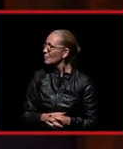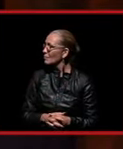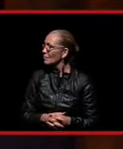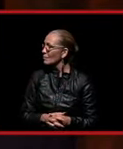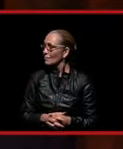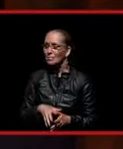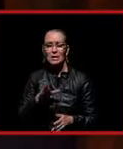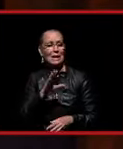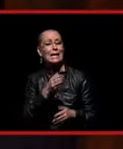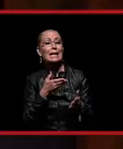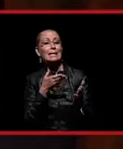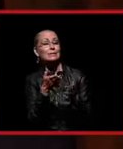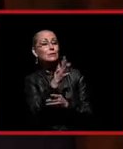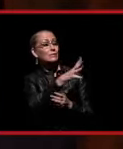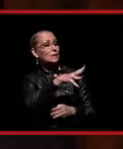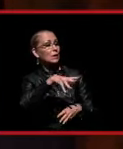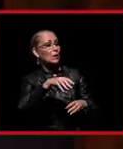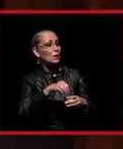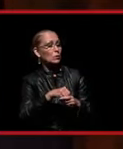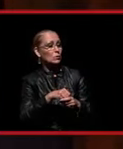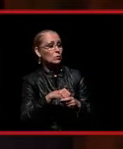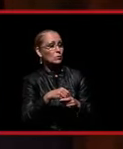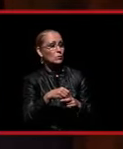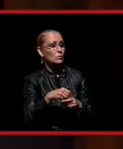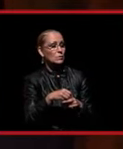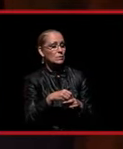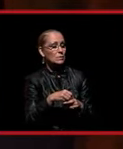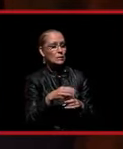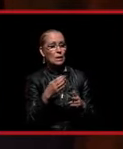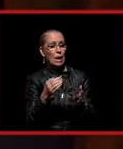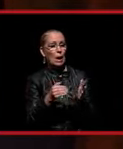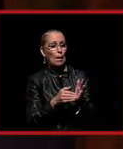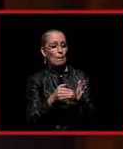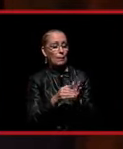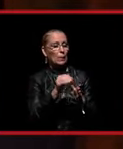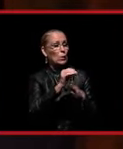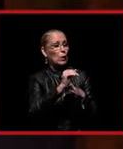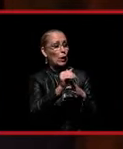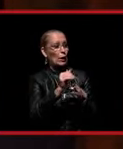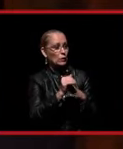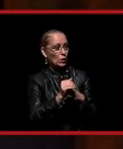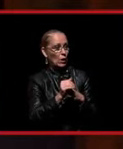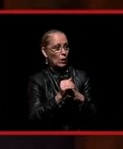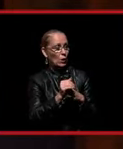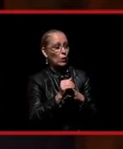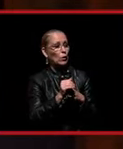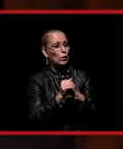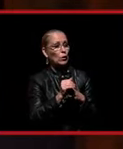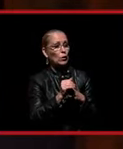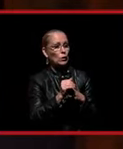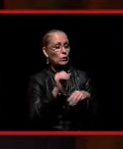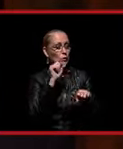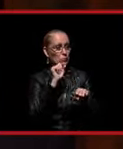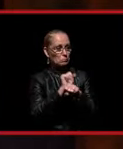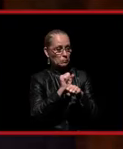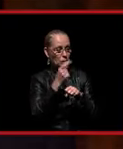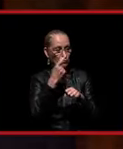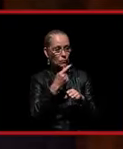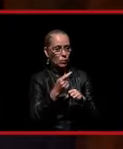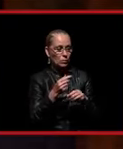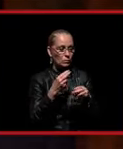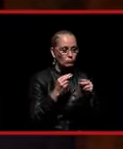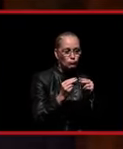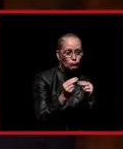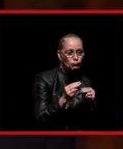York's service includes chairing a $1 million capital campaign for Restore Home Improvement and serving